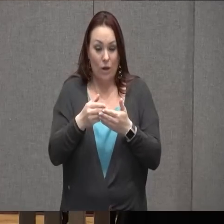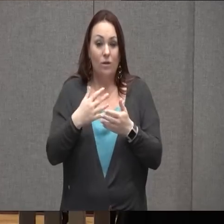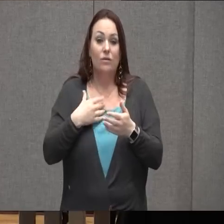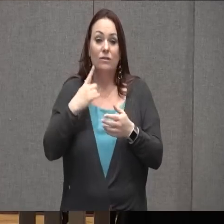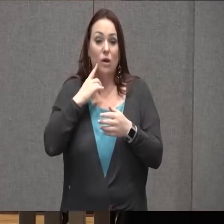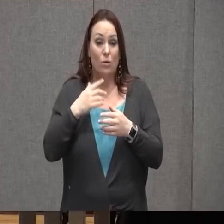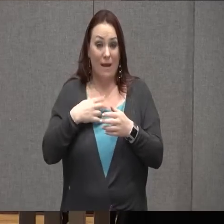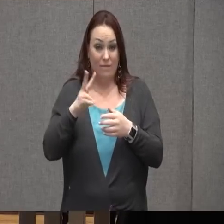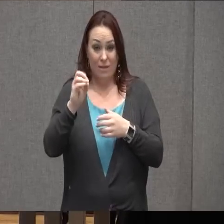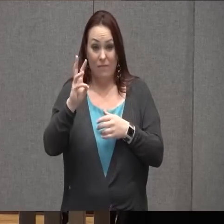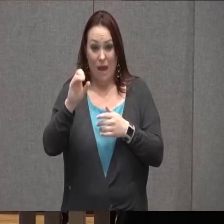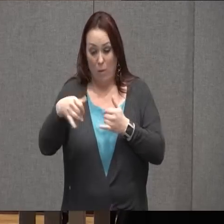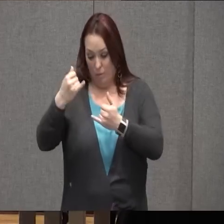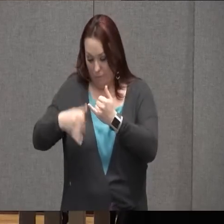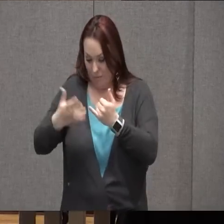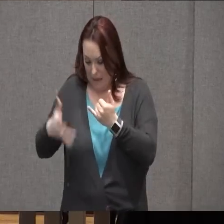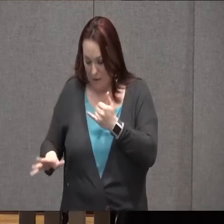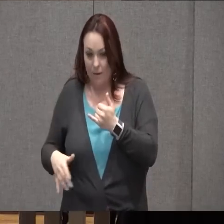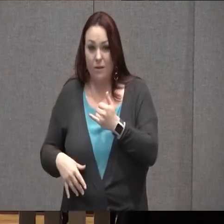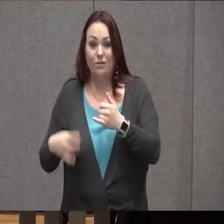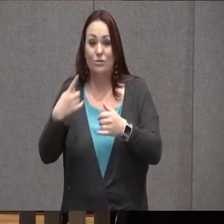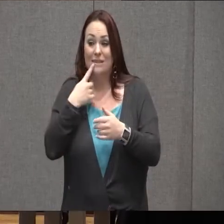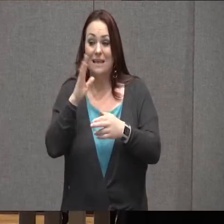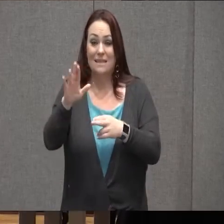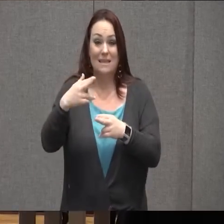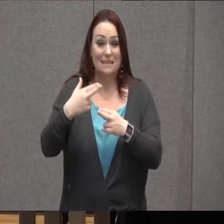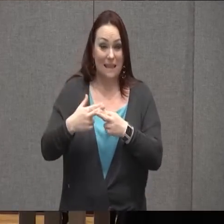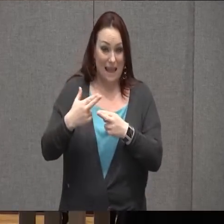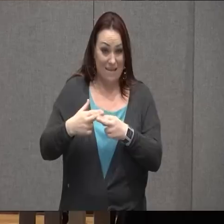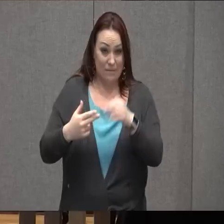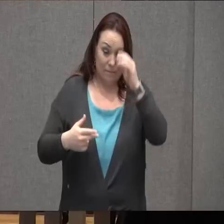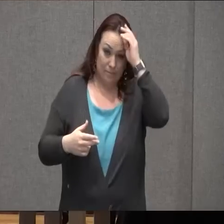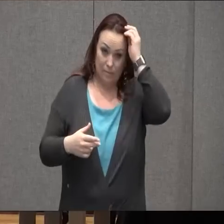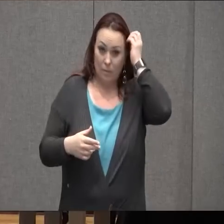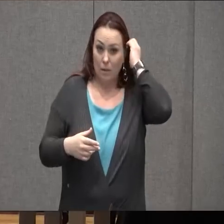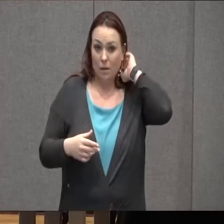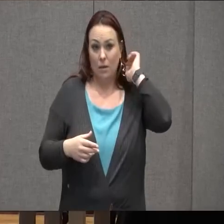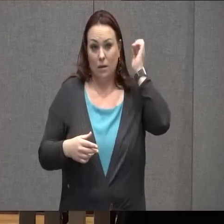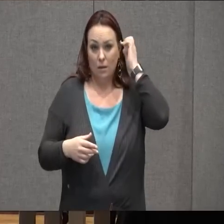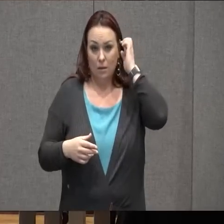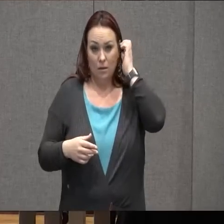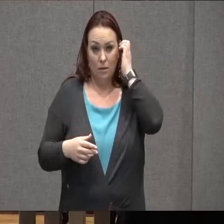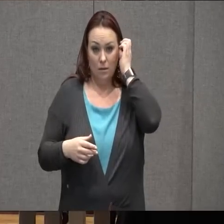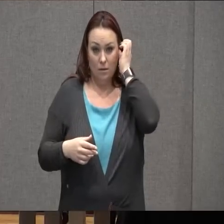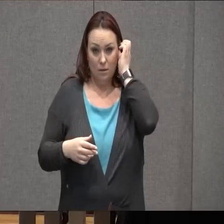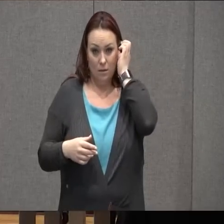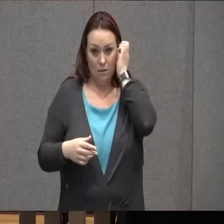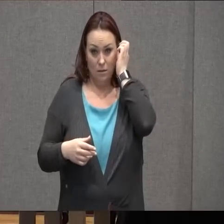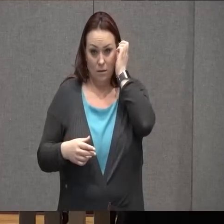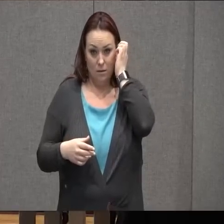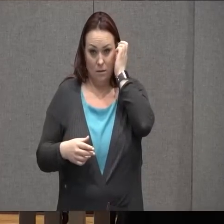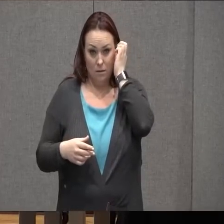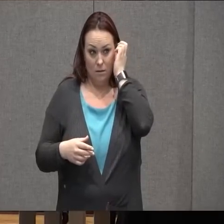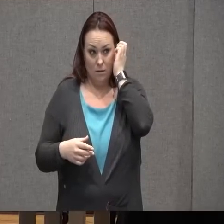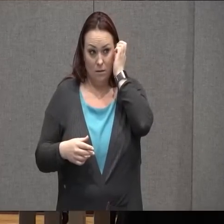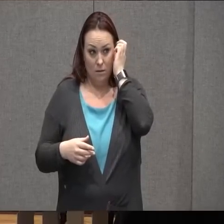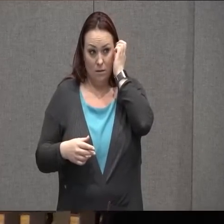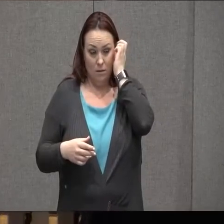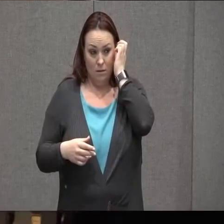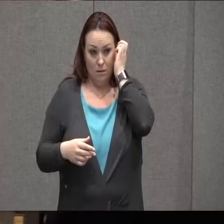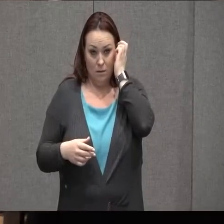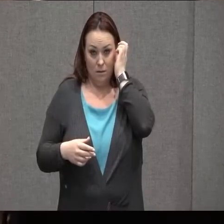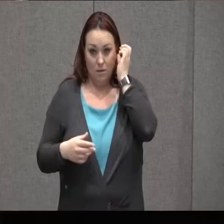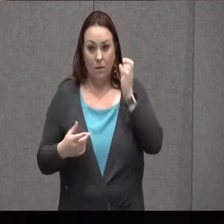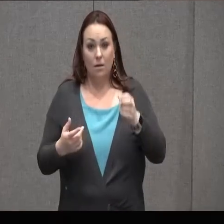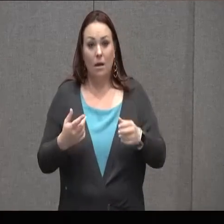vowel. So it says its name. Here's one, this one, let's see. Oh, I'm gonna take this down